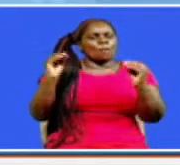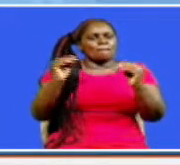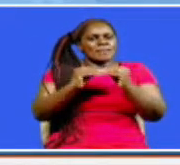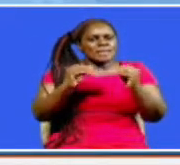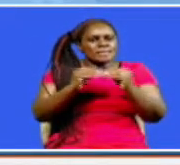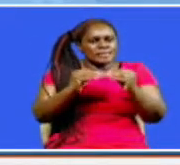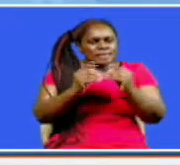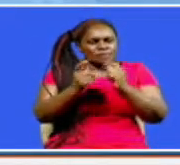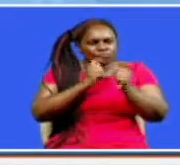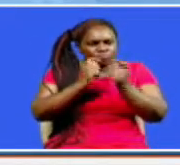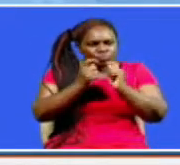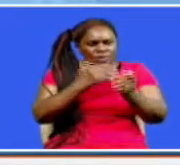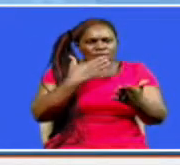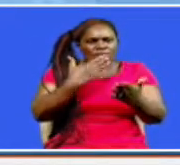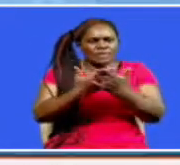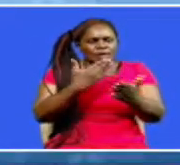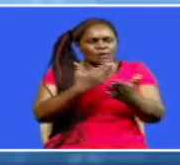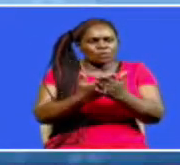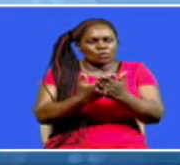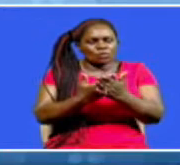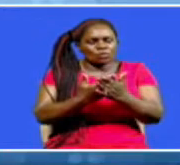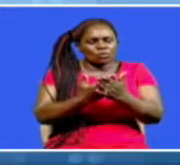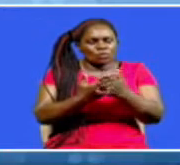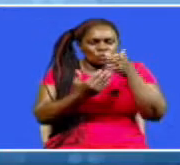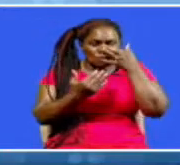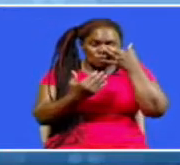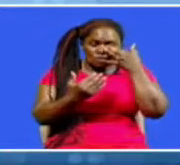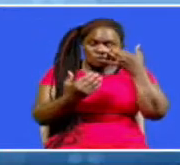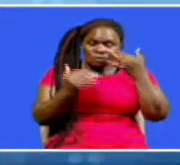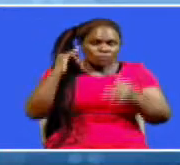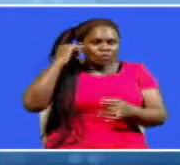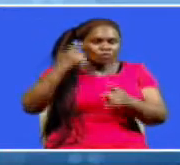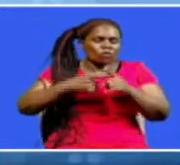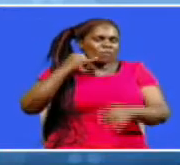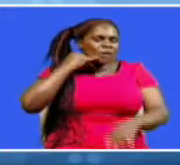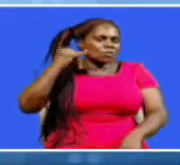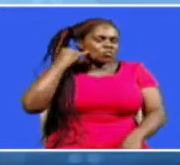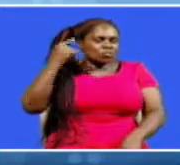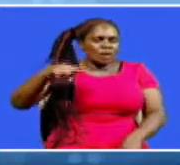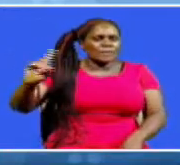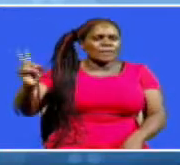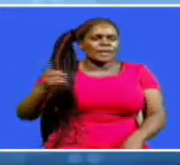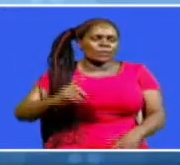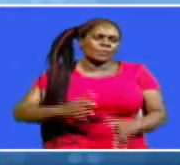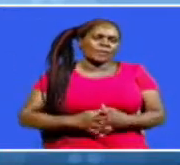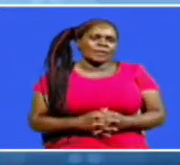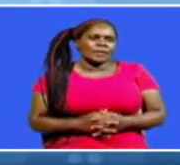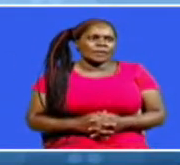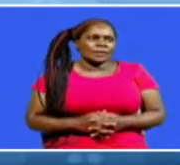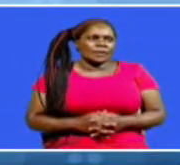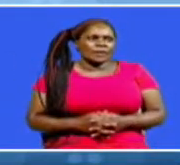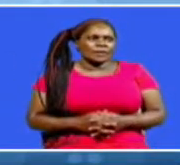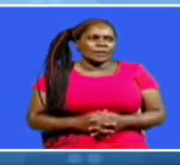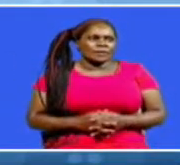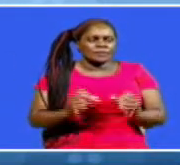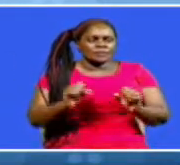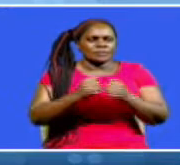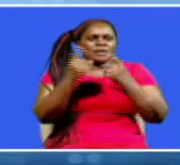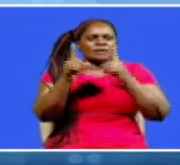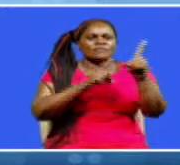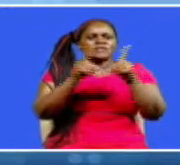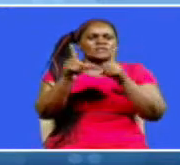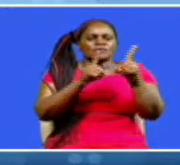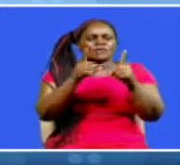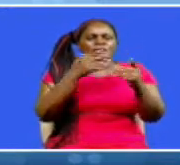Colin, so you, thank you very much. Speaking to us on phone on his way from Nakuru to Nairobi. And have a safe travel. Thanks